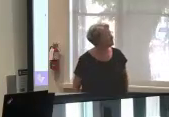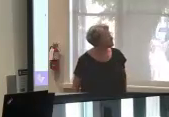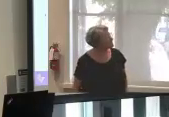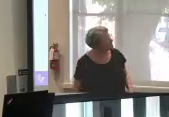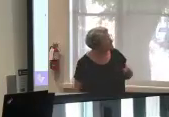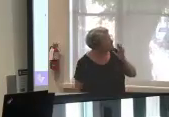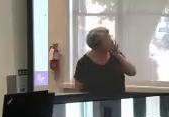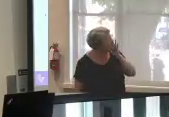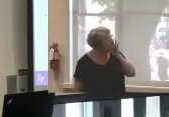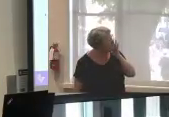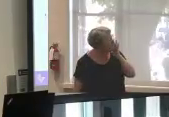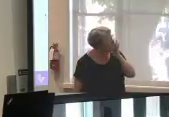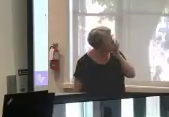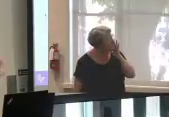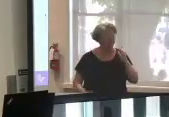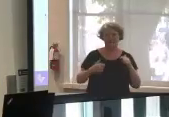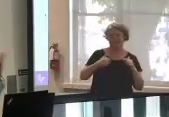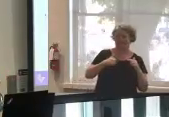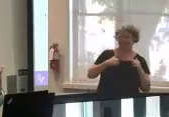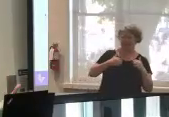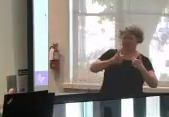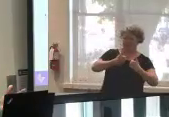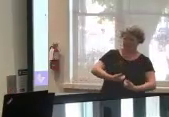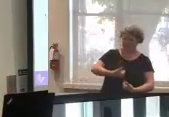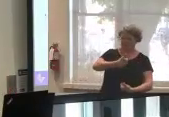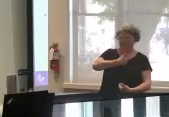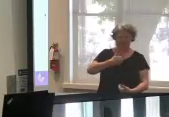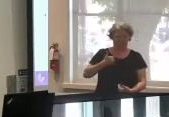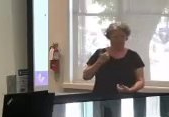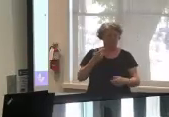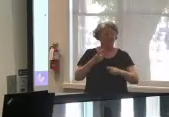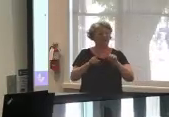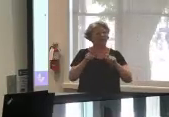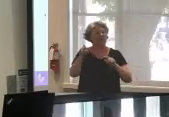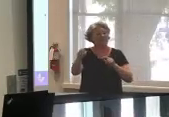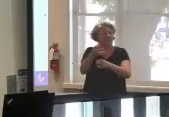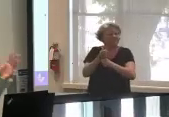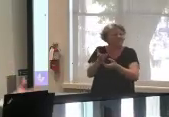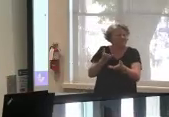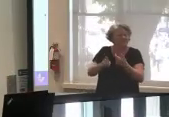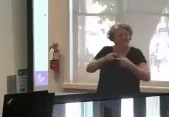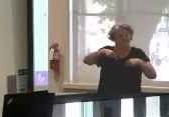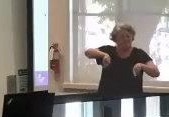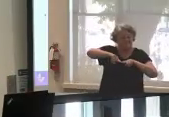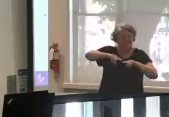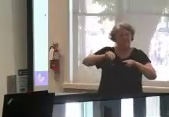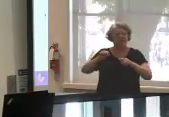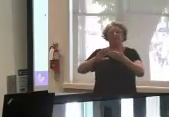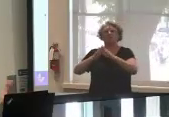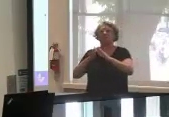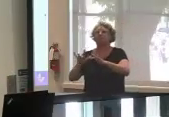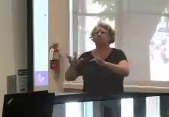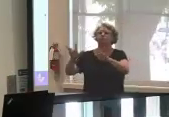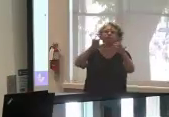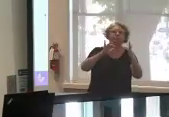And I'm a newcomer youth myself, but the reason I say it in that way is that they receive the services from the center, but they also build the community